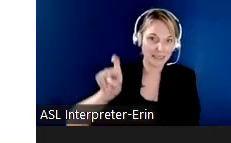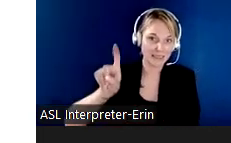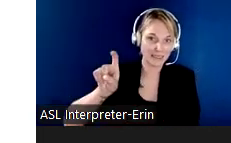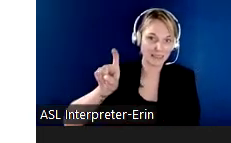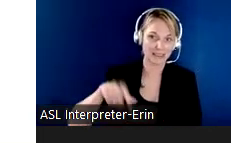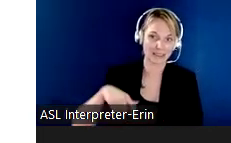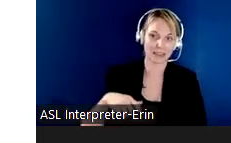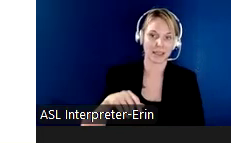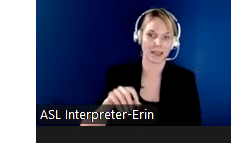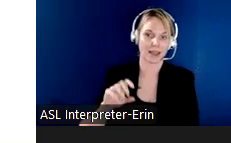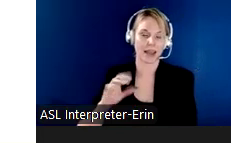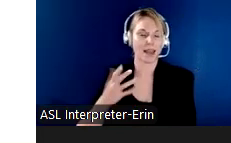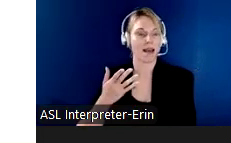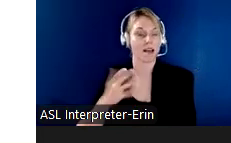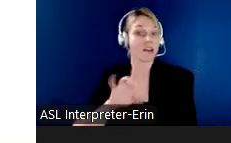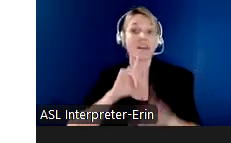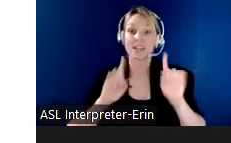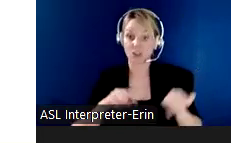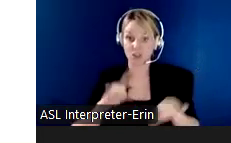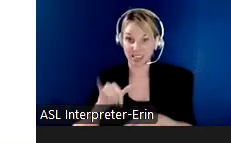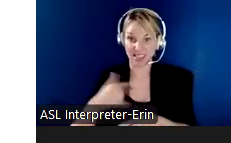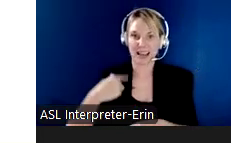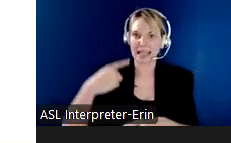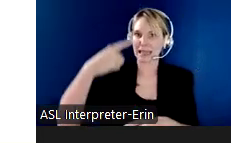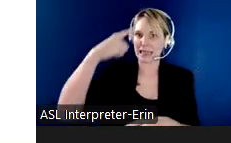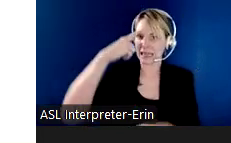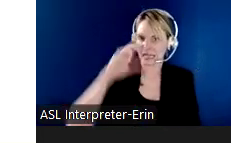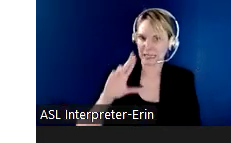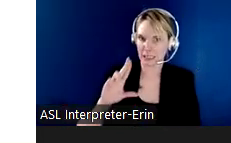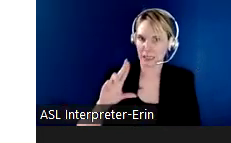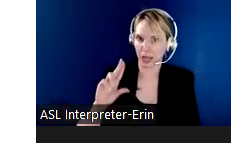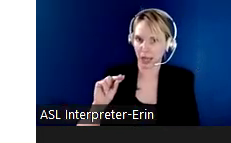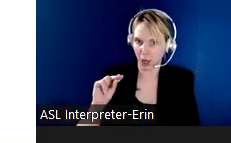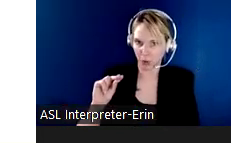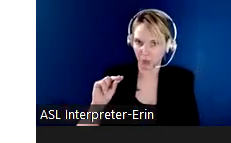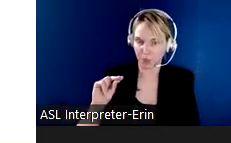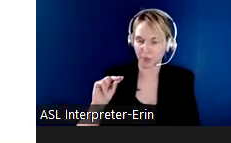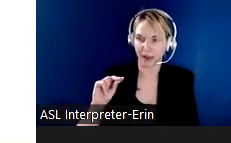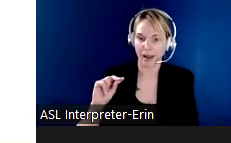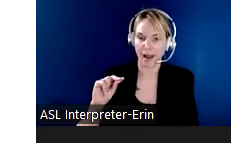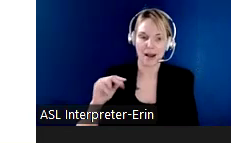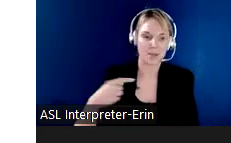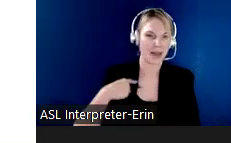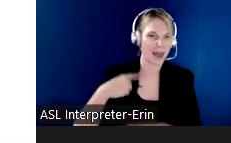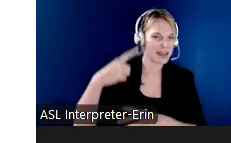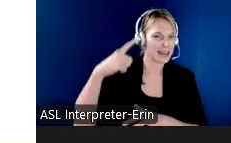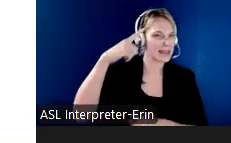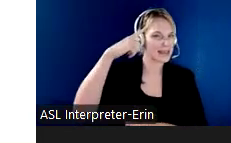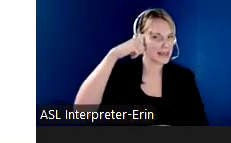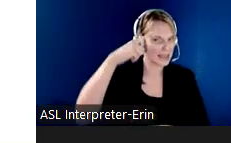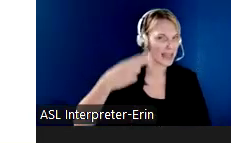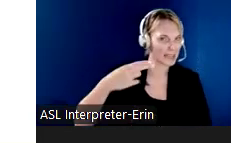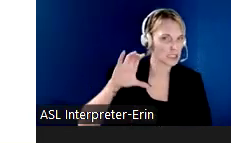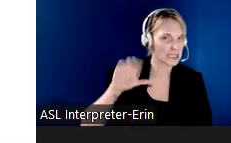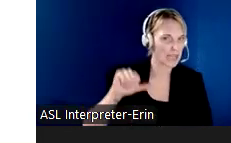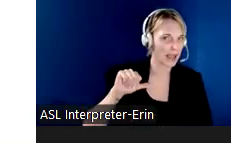Um, the answer to that, I believe, is no. I believe HCA had